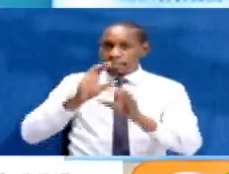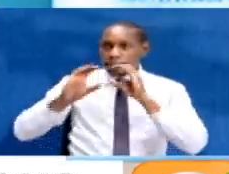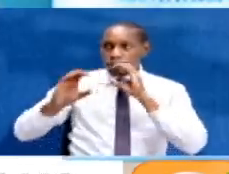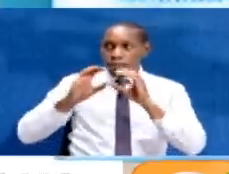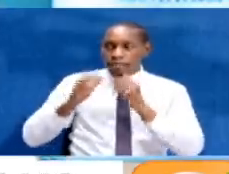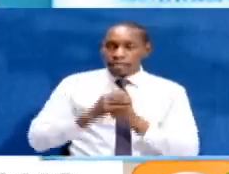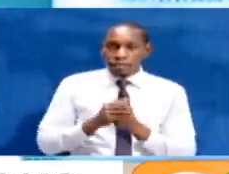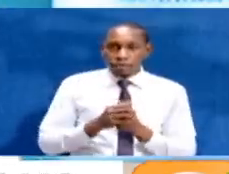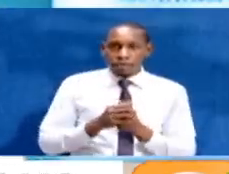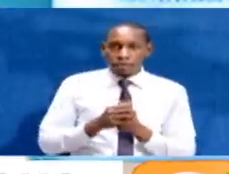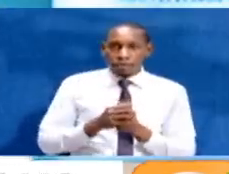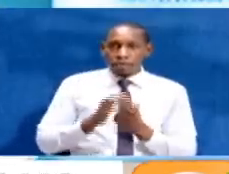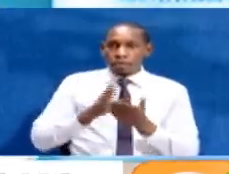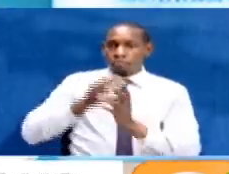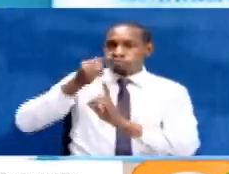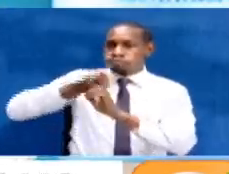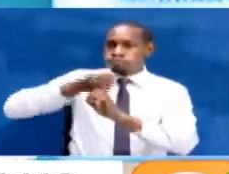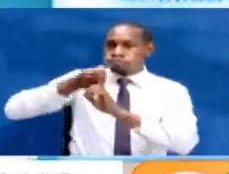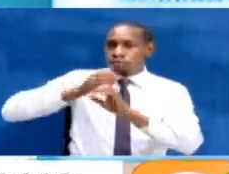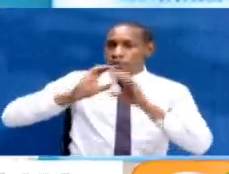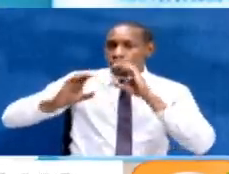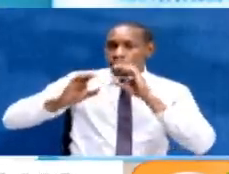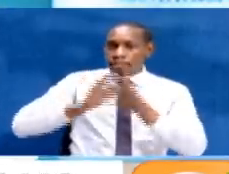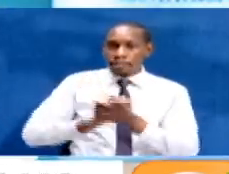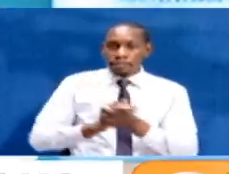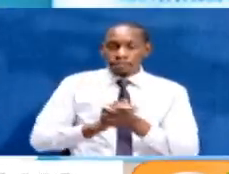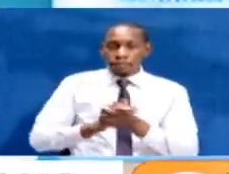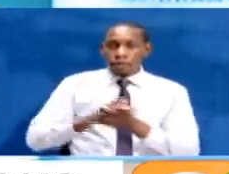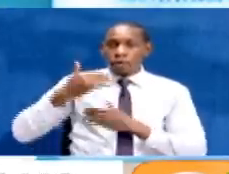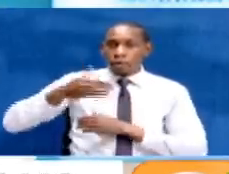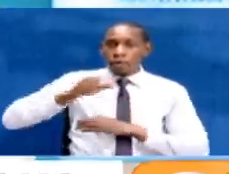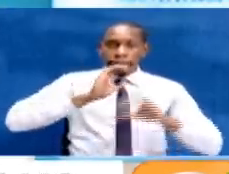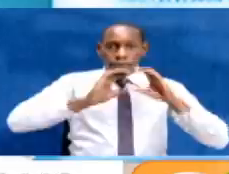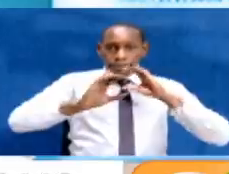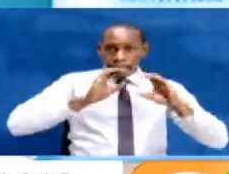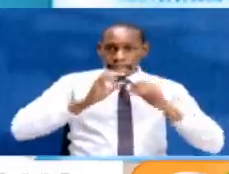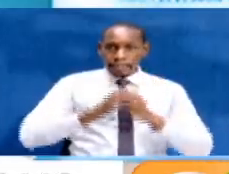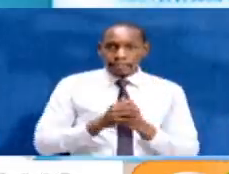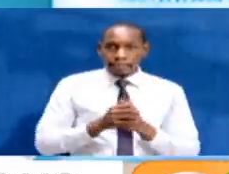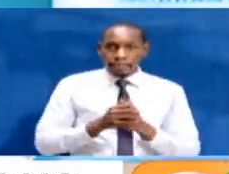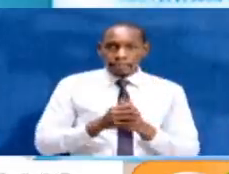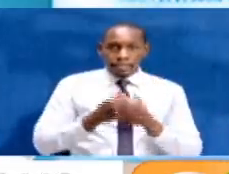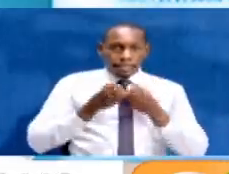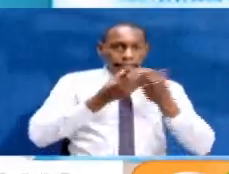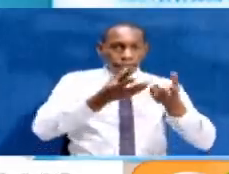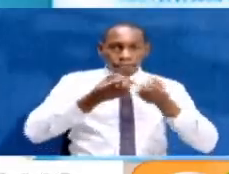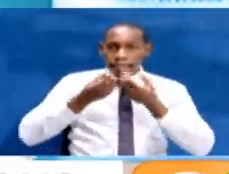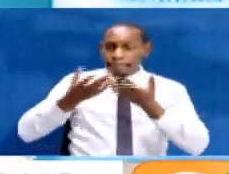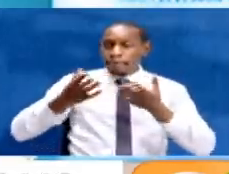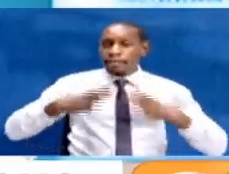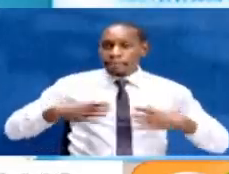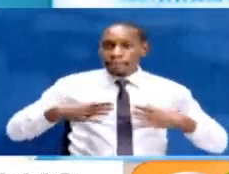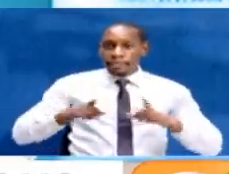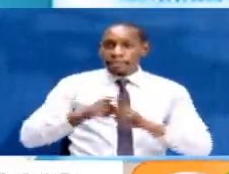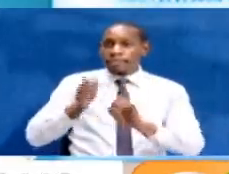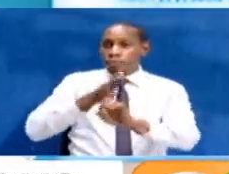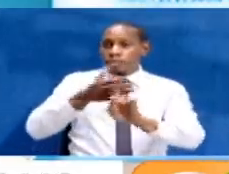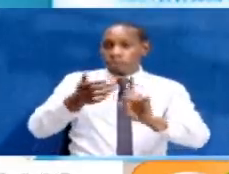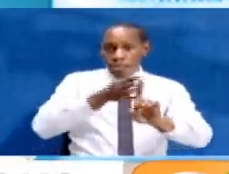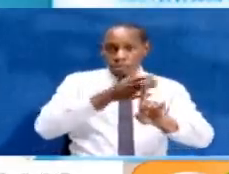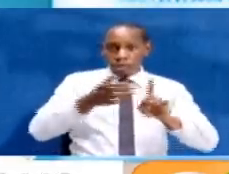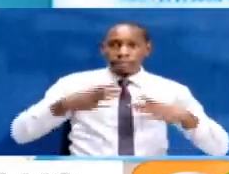communication, very aggressive communication, very consistent communication, informing the public and